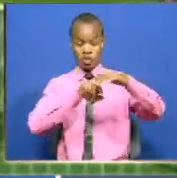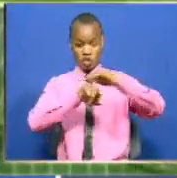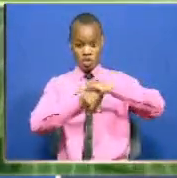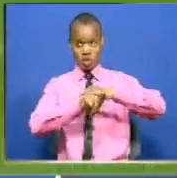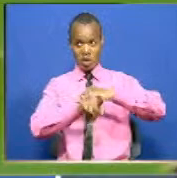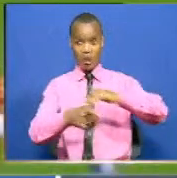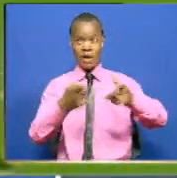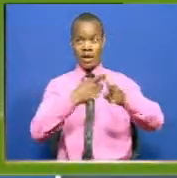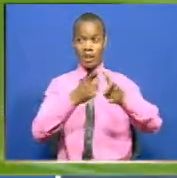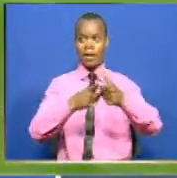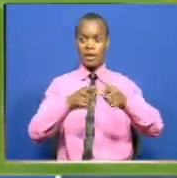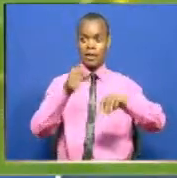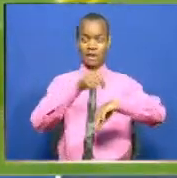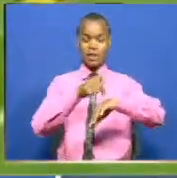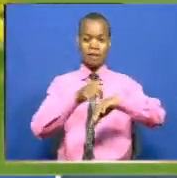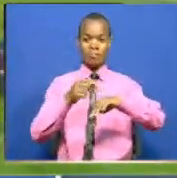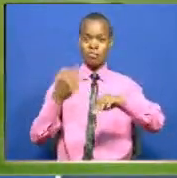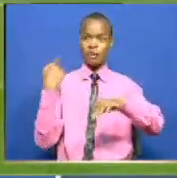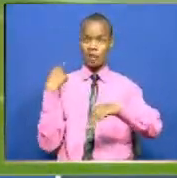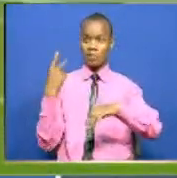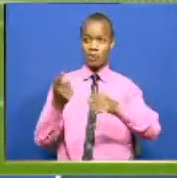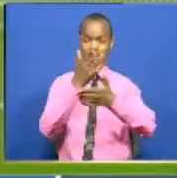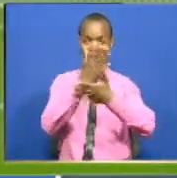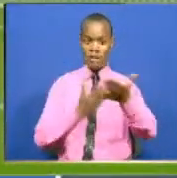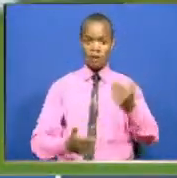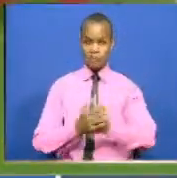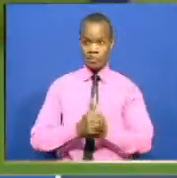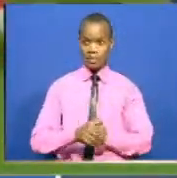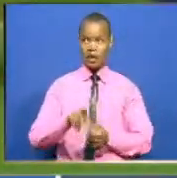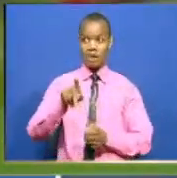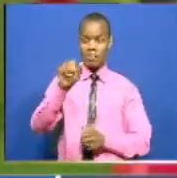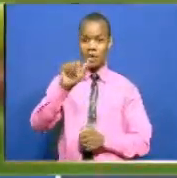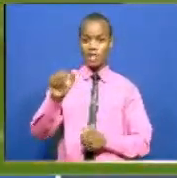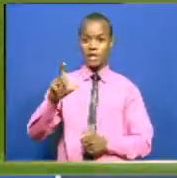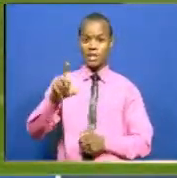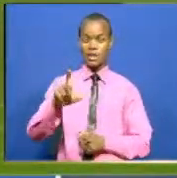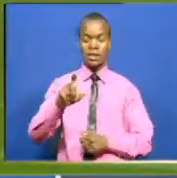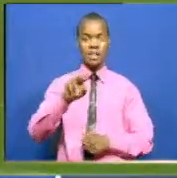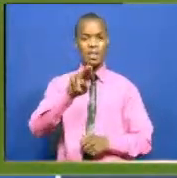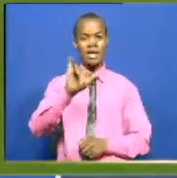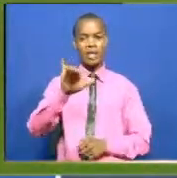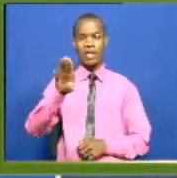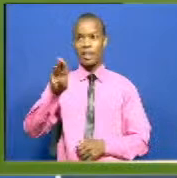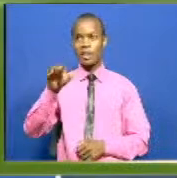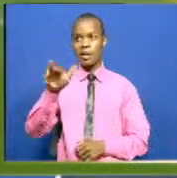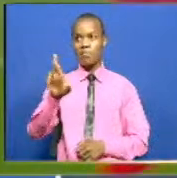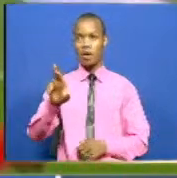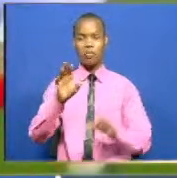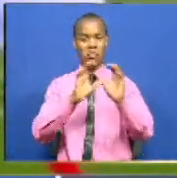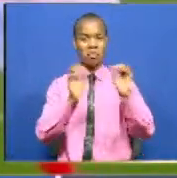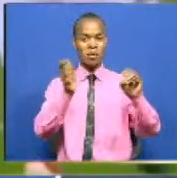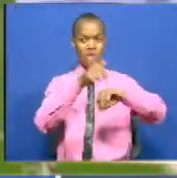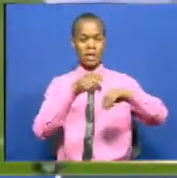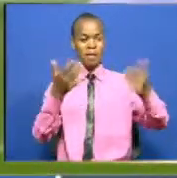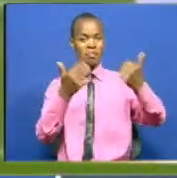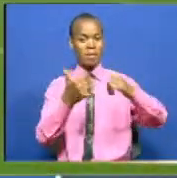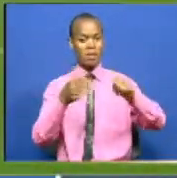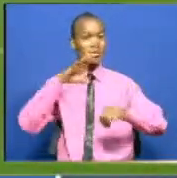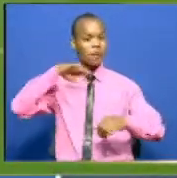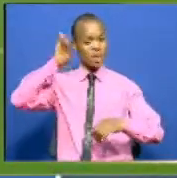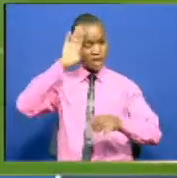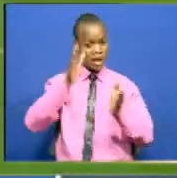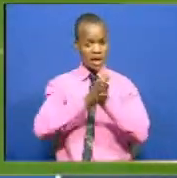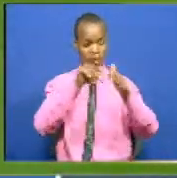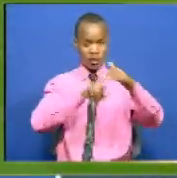before being substituted in the second half. PSG were without key forward Neymar, who was left out of the squad after playing for Brazil and scoring a